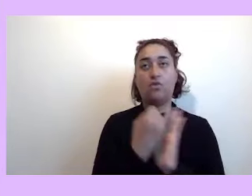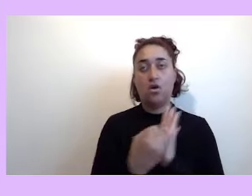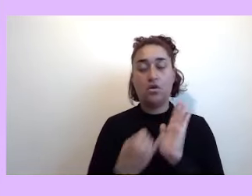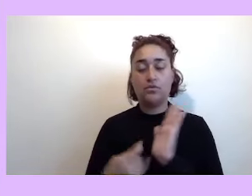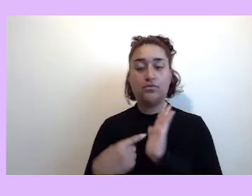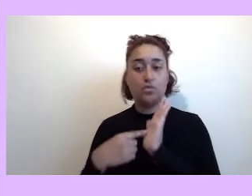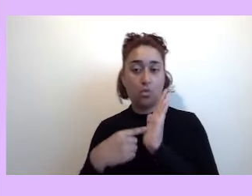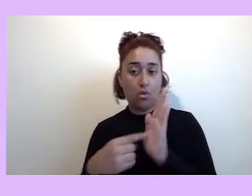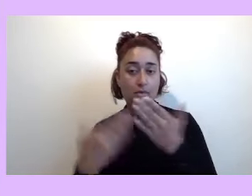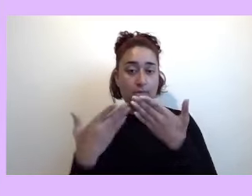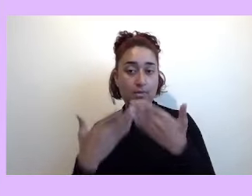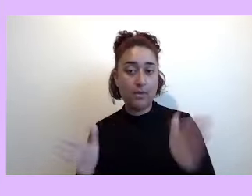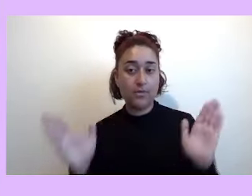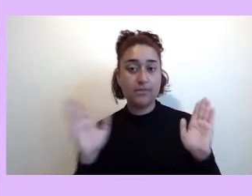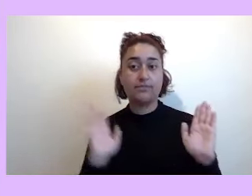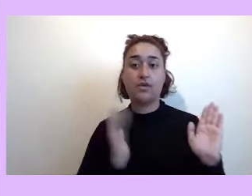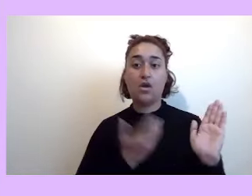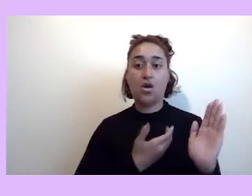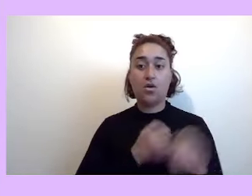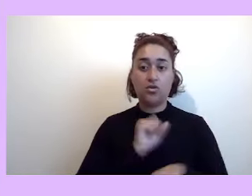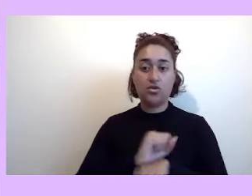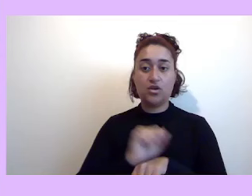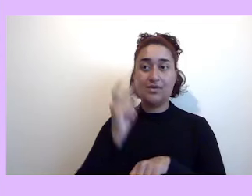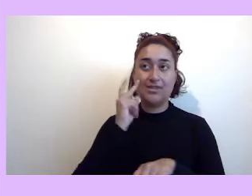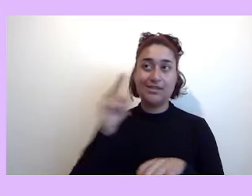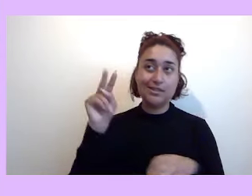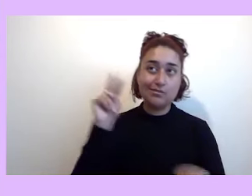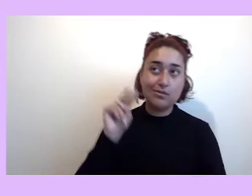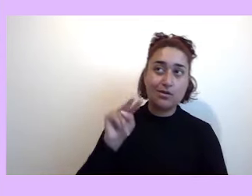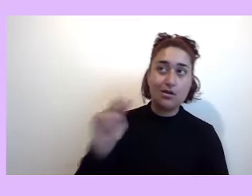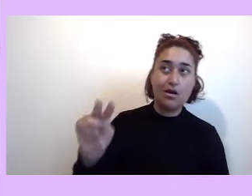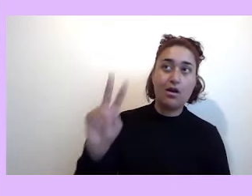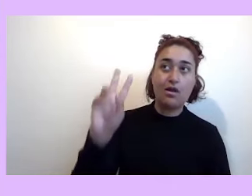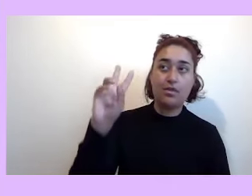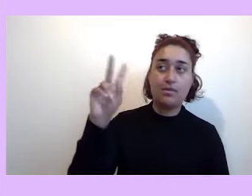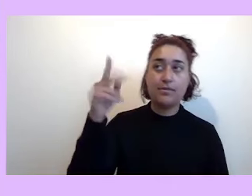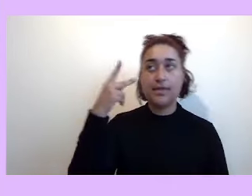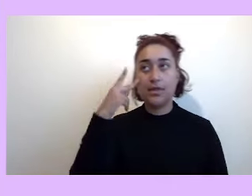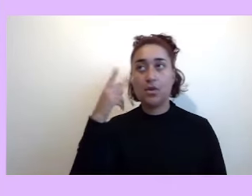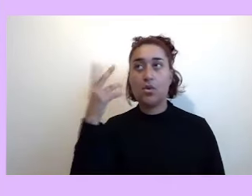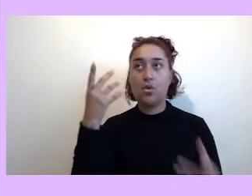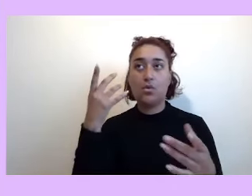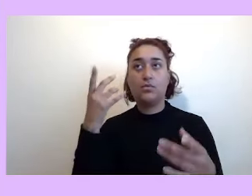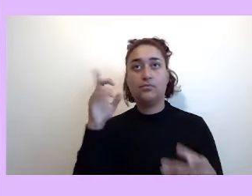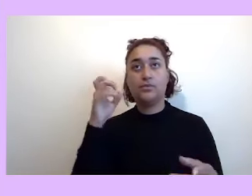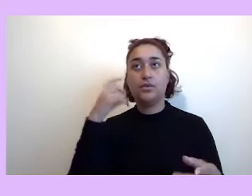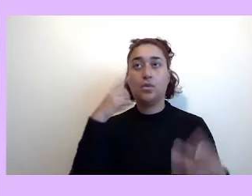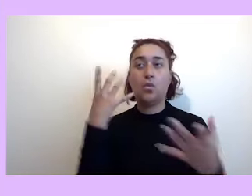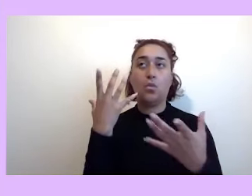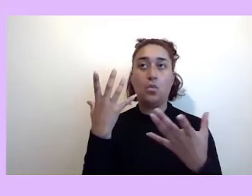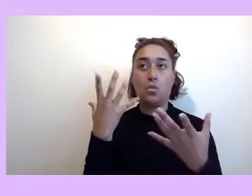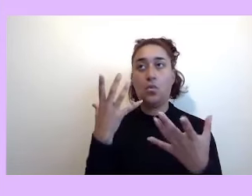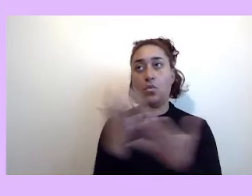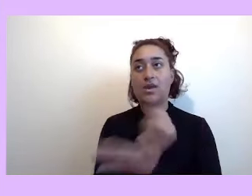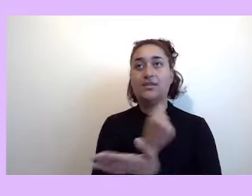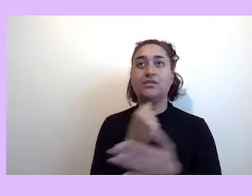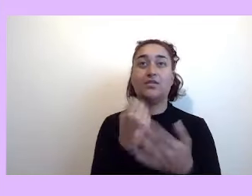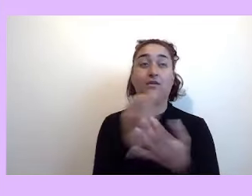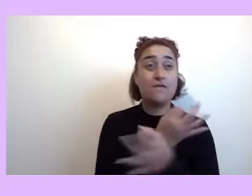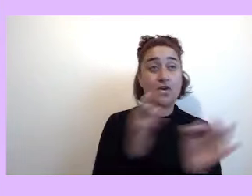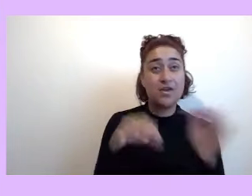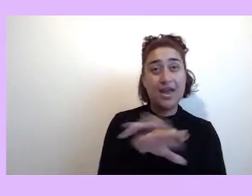our job is to see beyond some of the political wins of those statements, right? So access, free